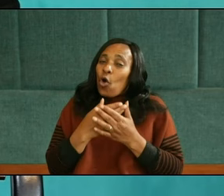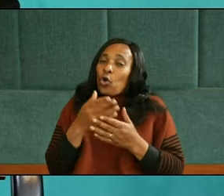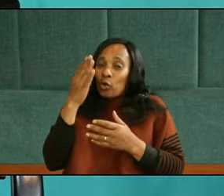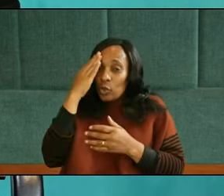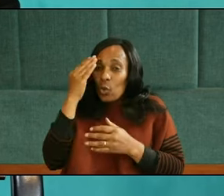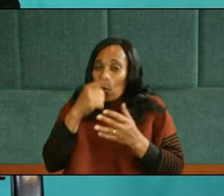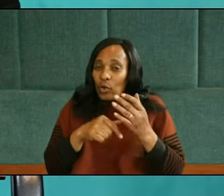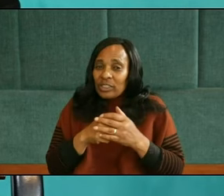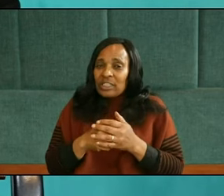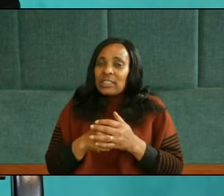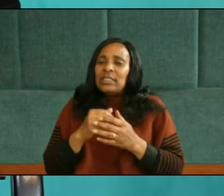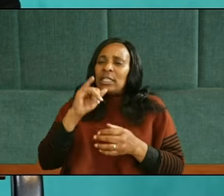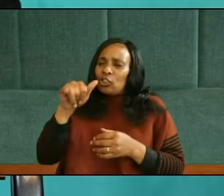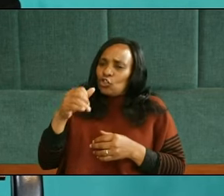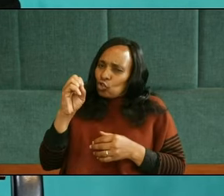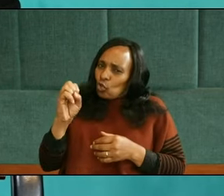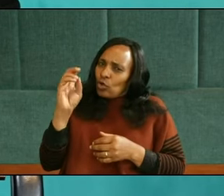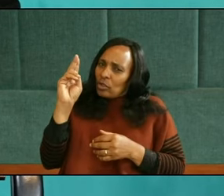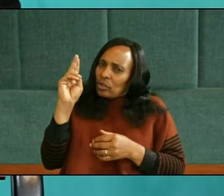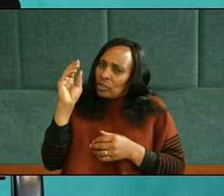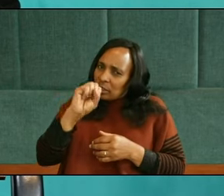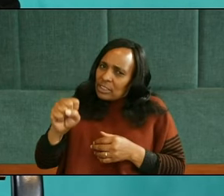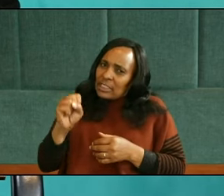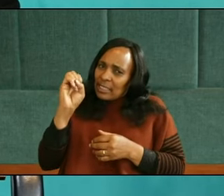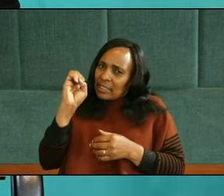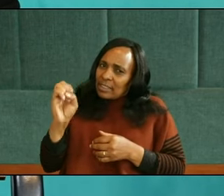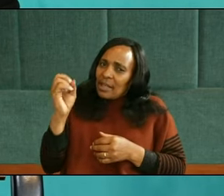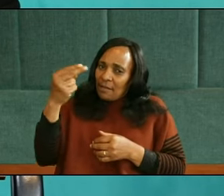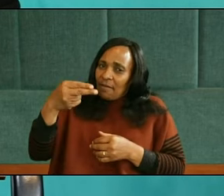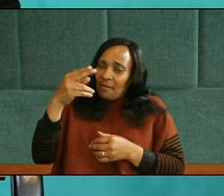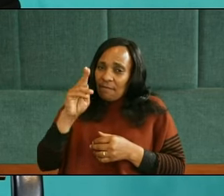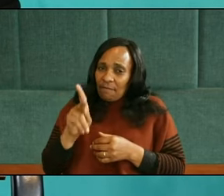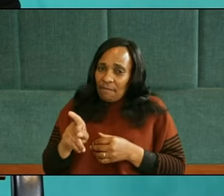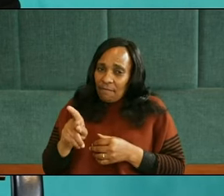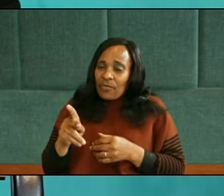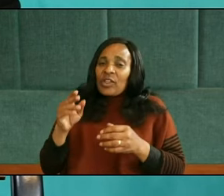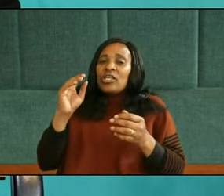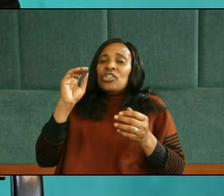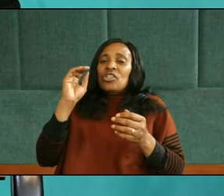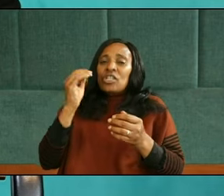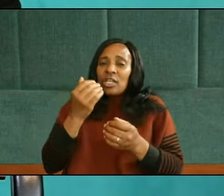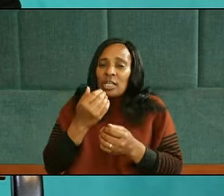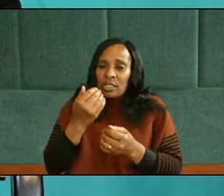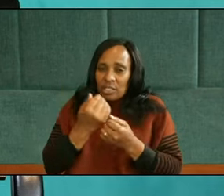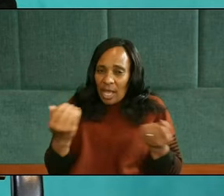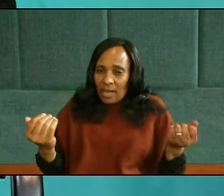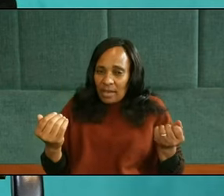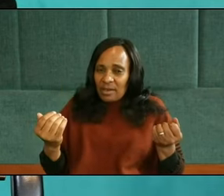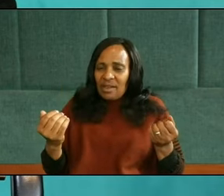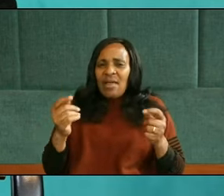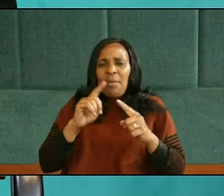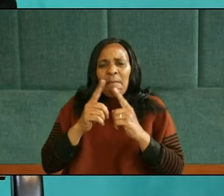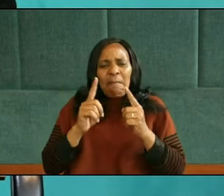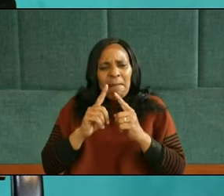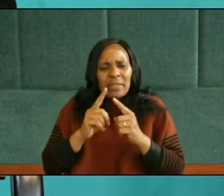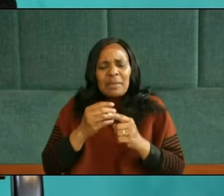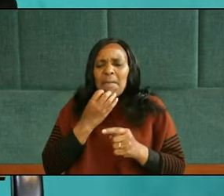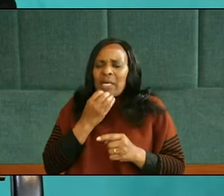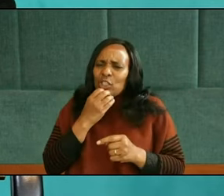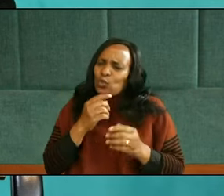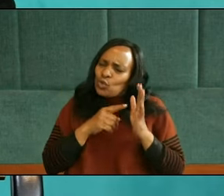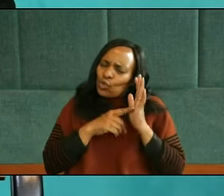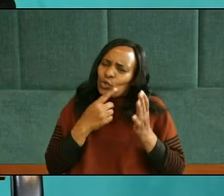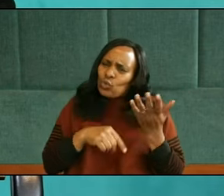is Joseph's child. But Matthew was revealed that this is not, he is the son of Joseph,